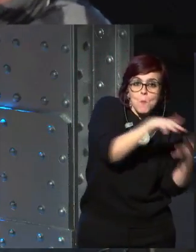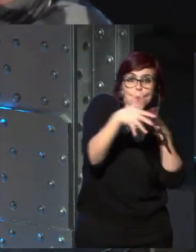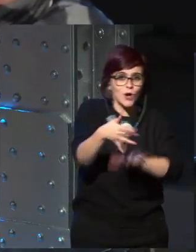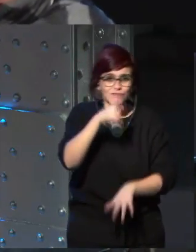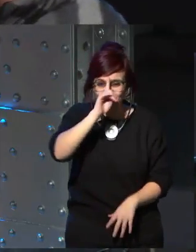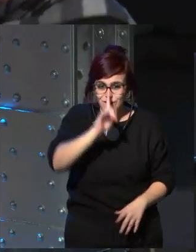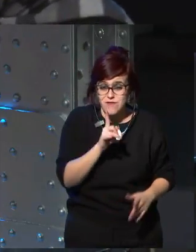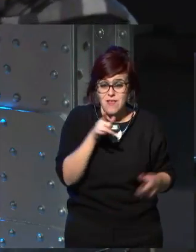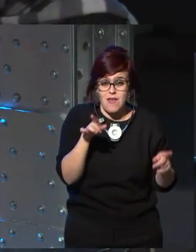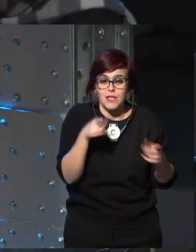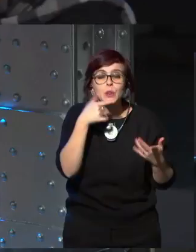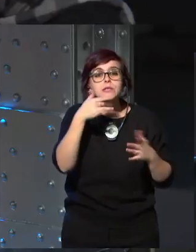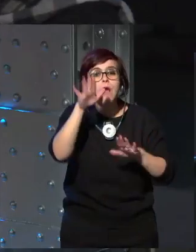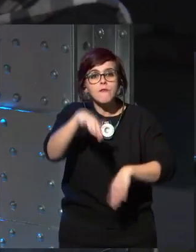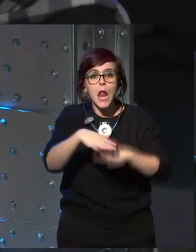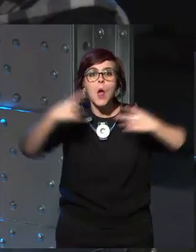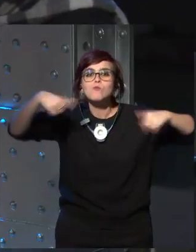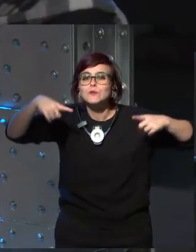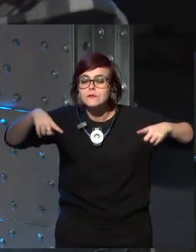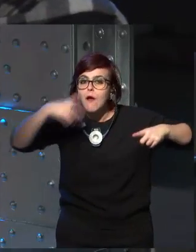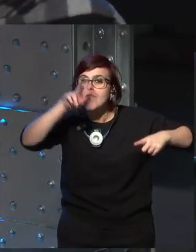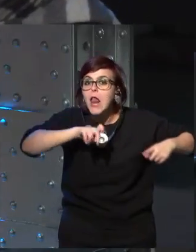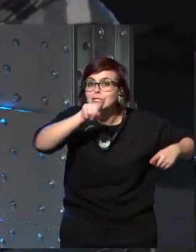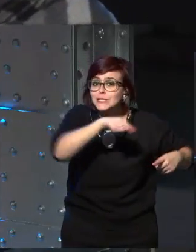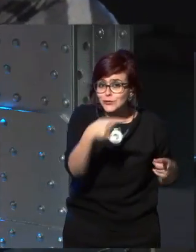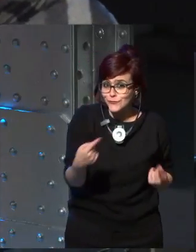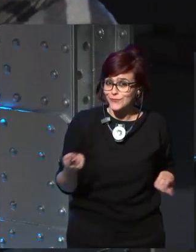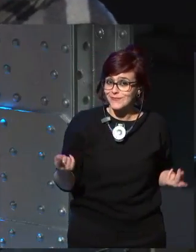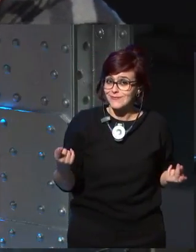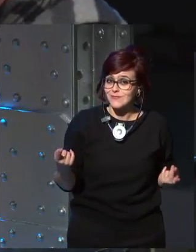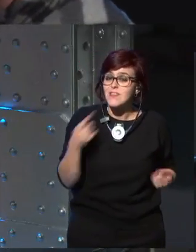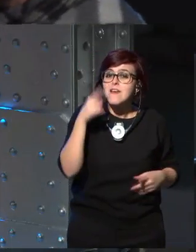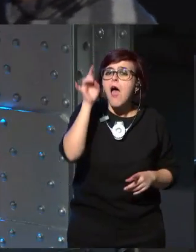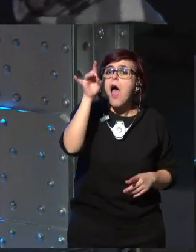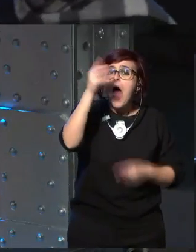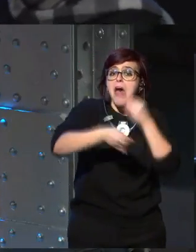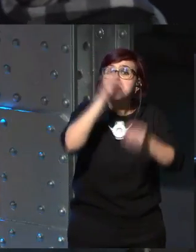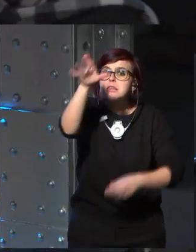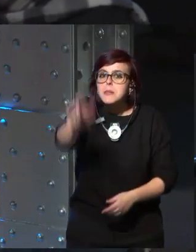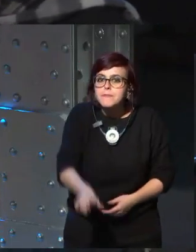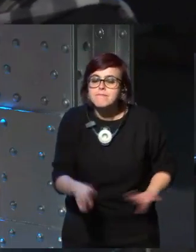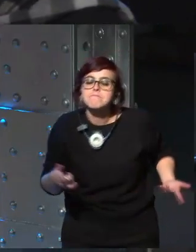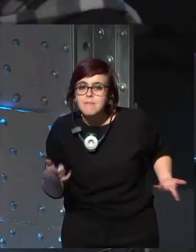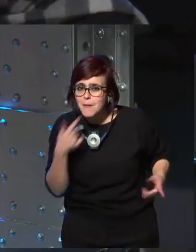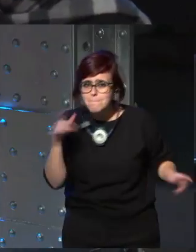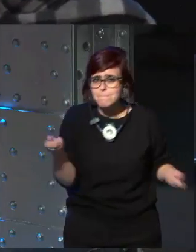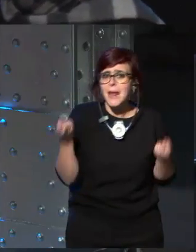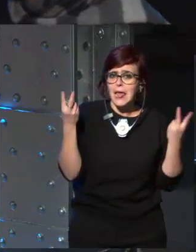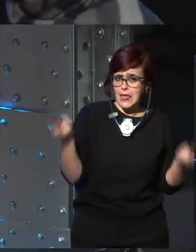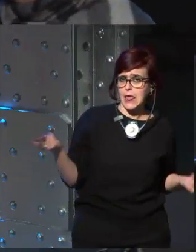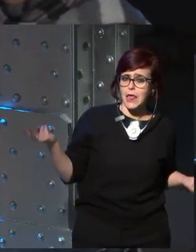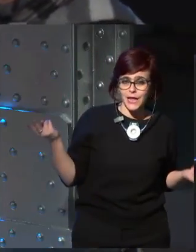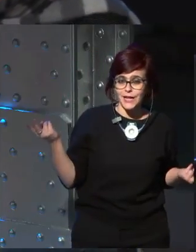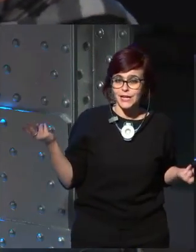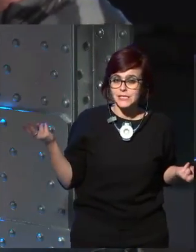and it shouldn't really be a problem. If the music has a value and the music's still there, then that's what's important. I don't think anything's